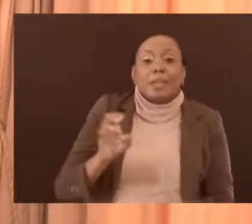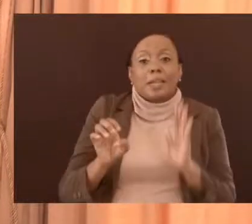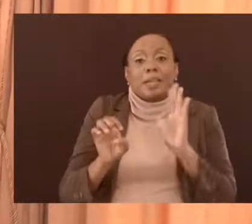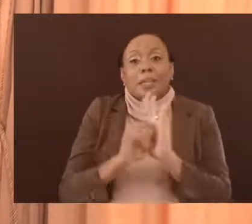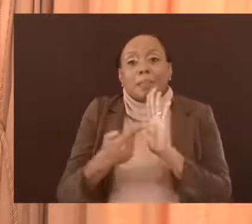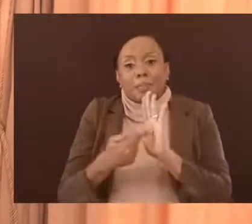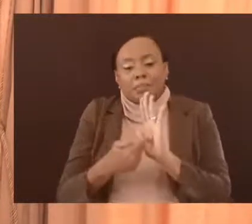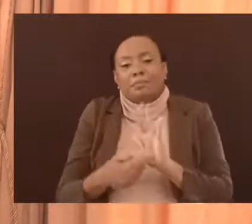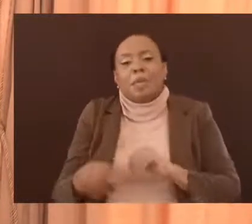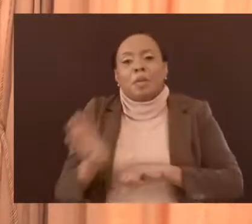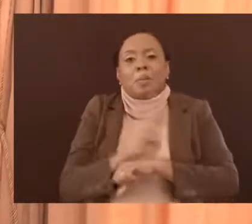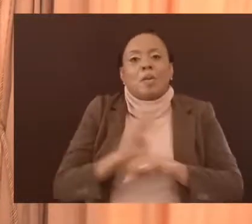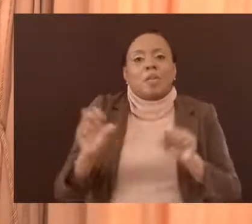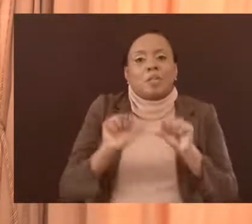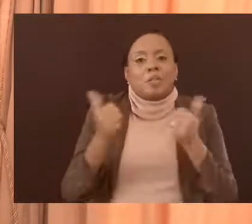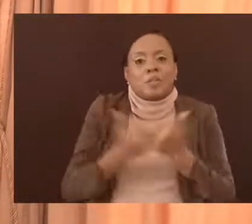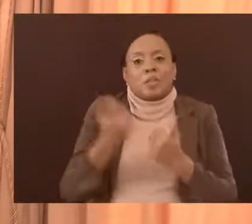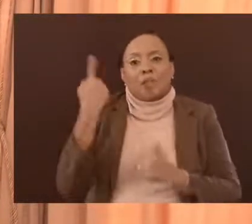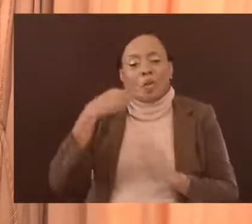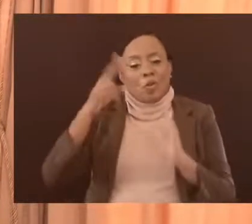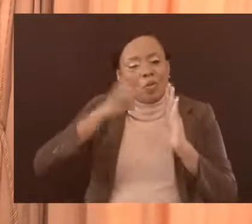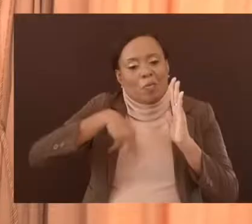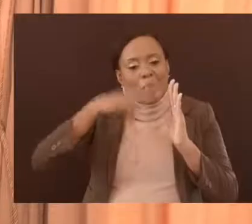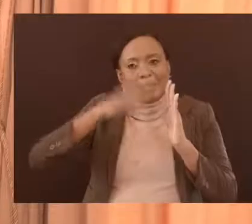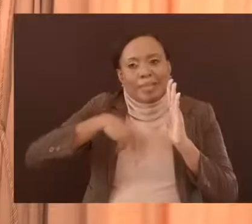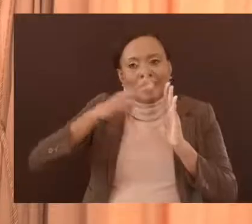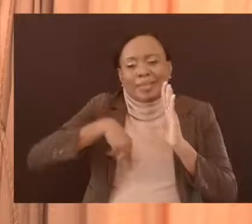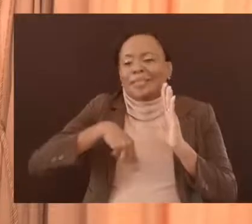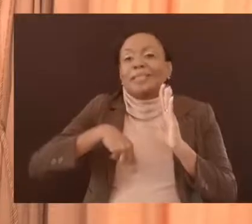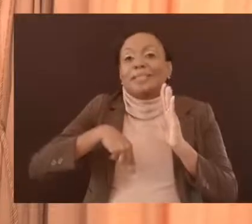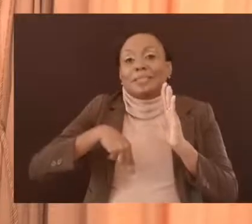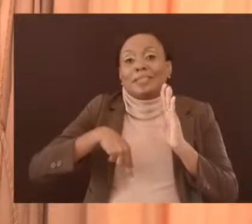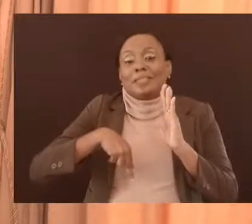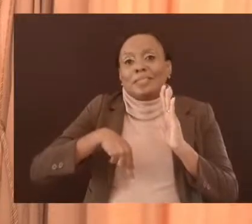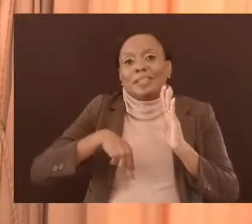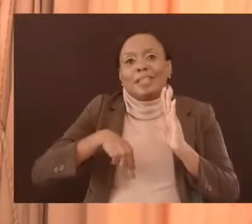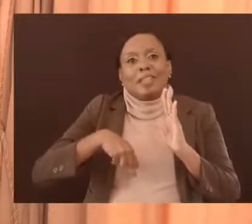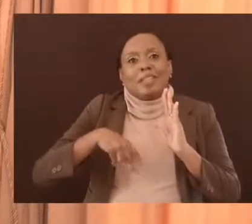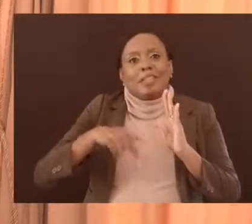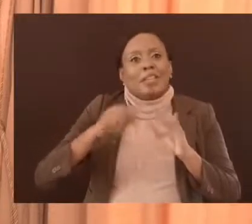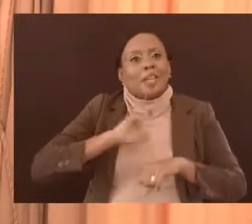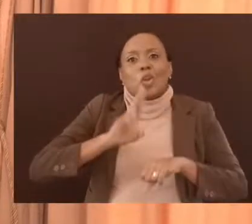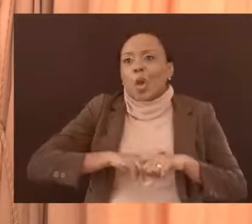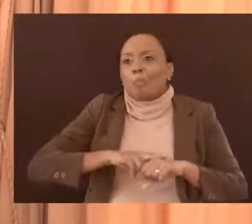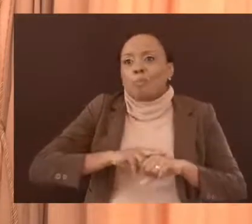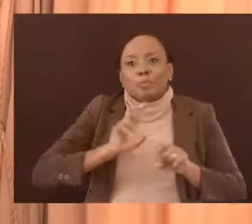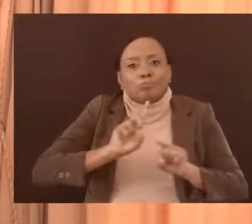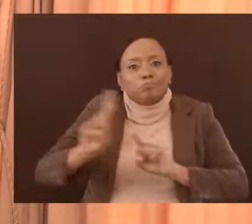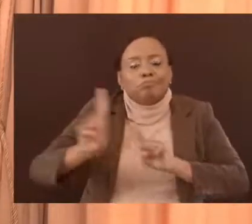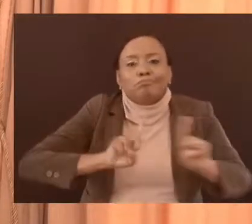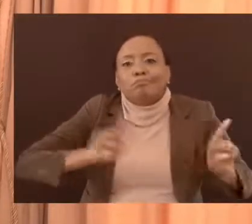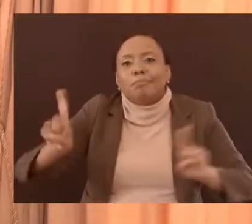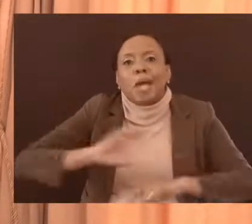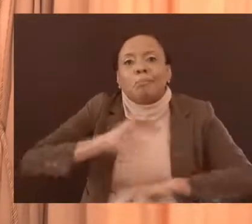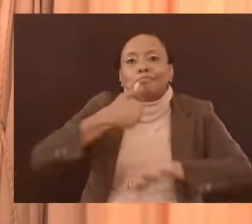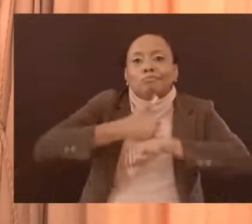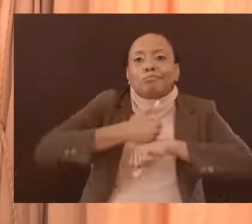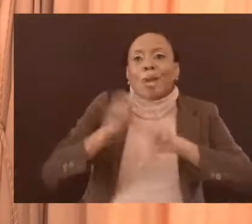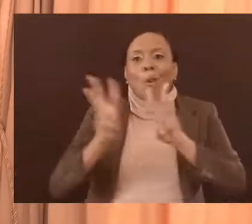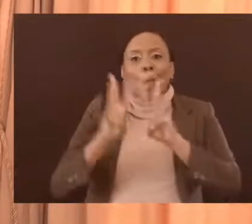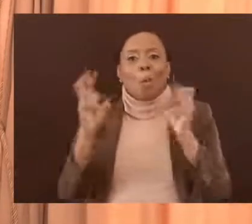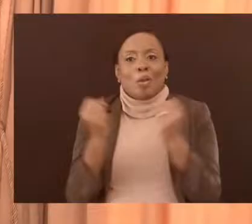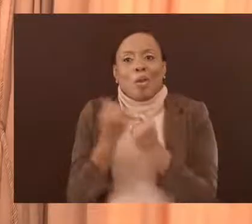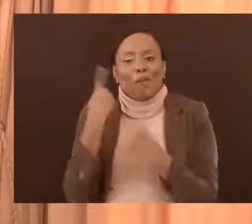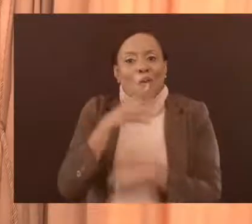Association of Reading, and I know that they willingly go out and they perform workshops for parents and